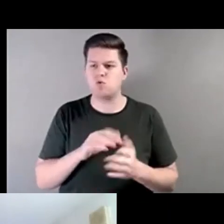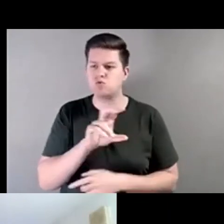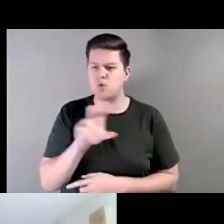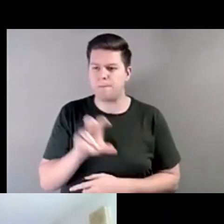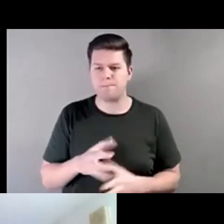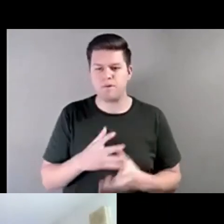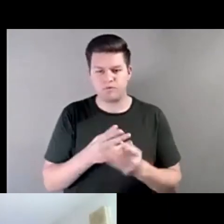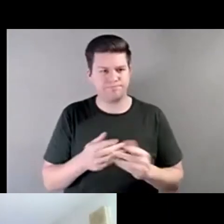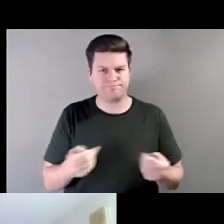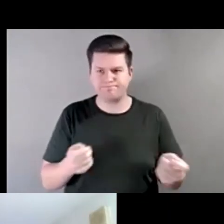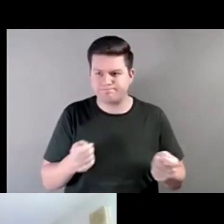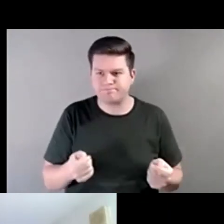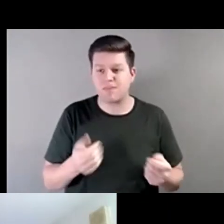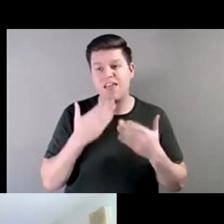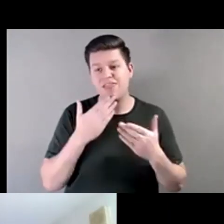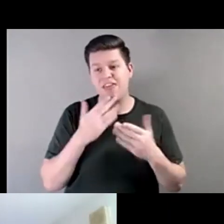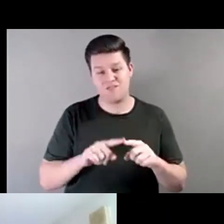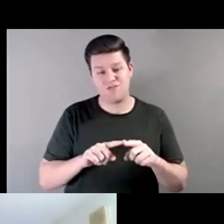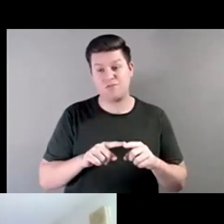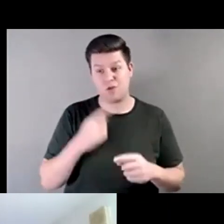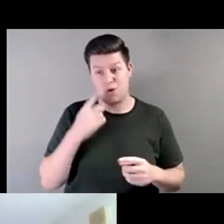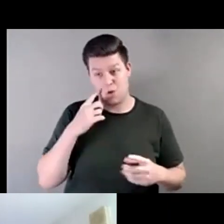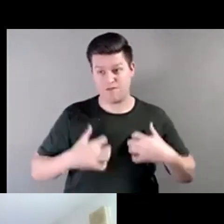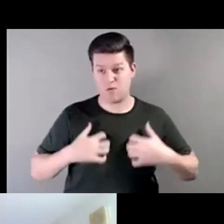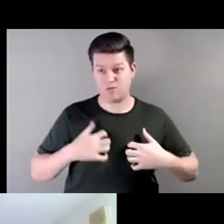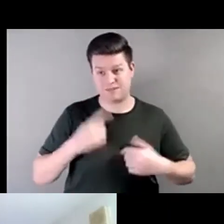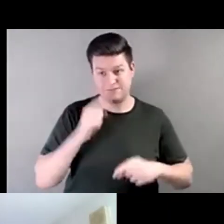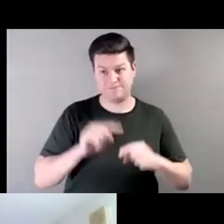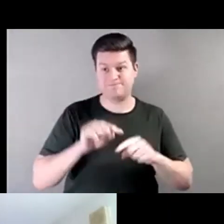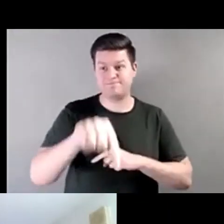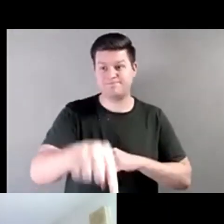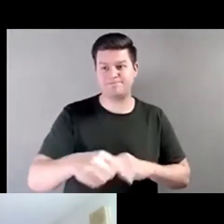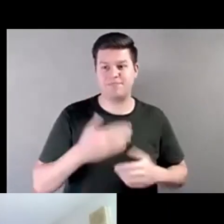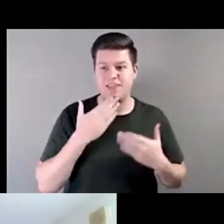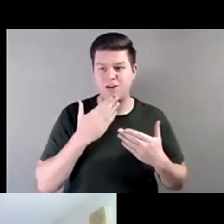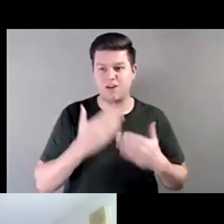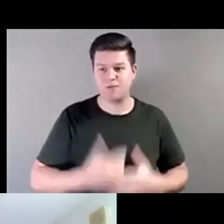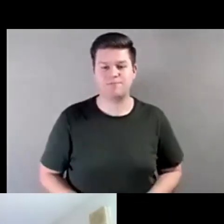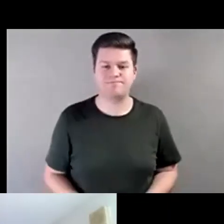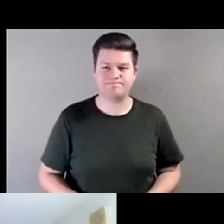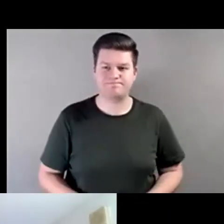again at a webinar soon. Thank you, everybody. Thank you. Thank you.